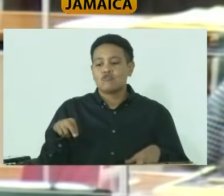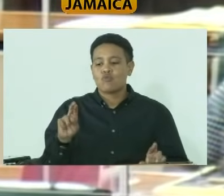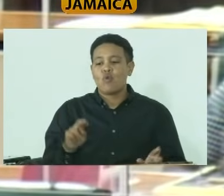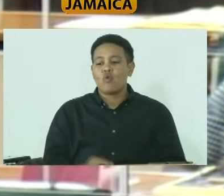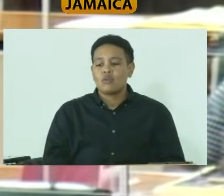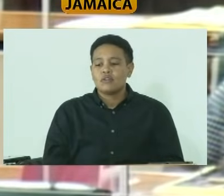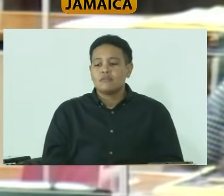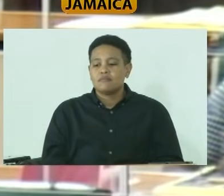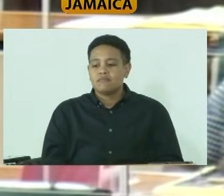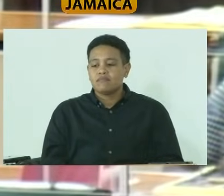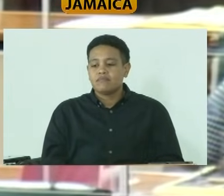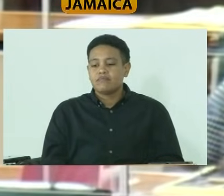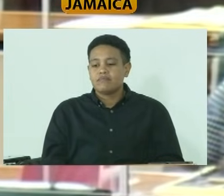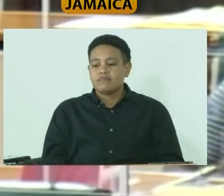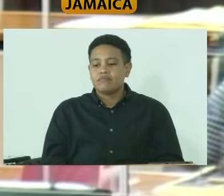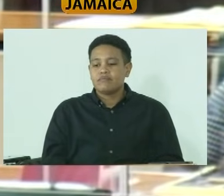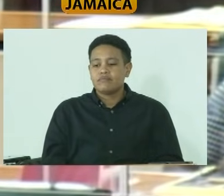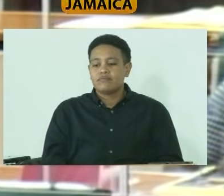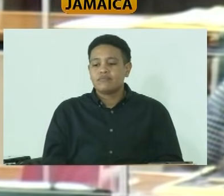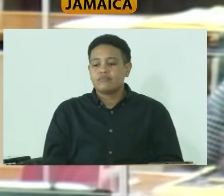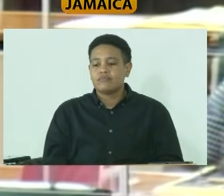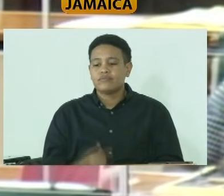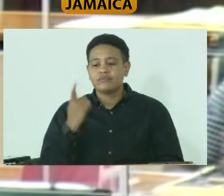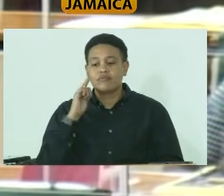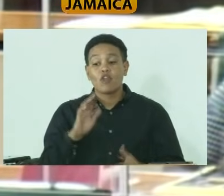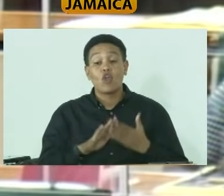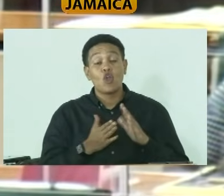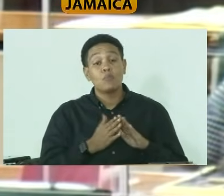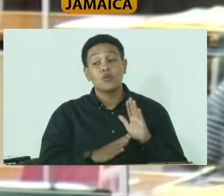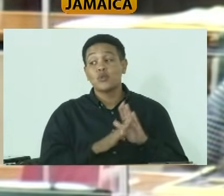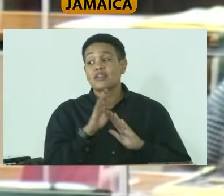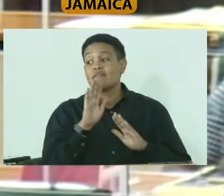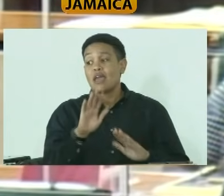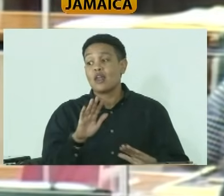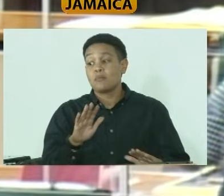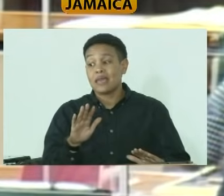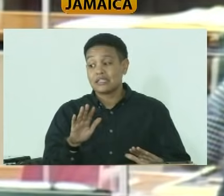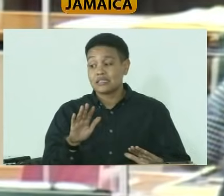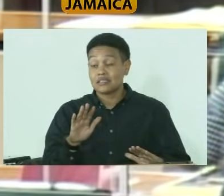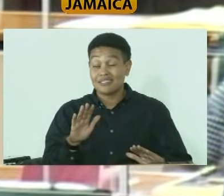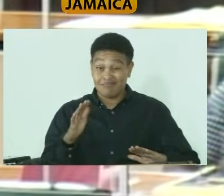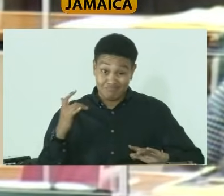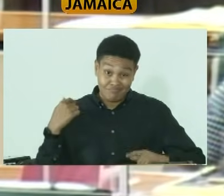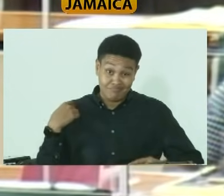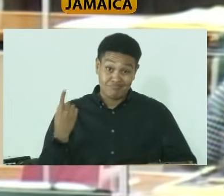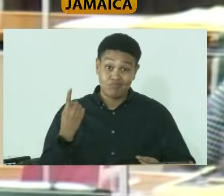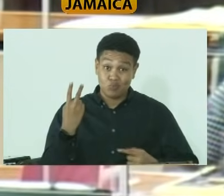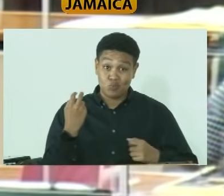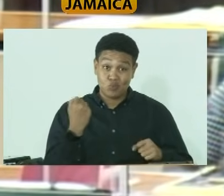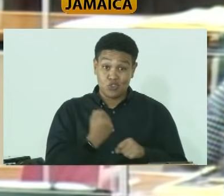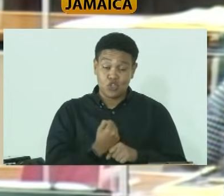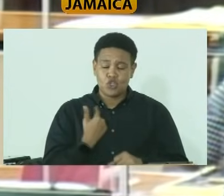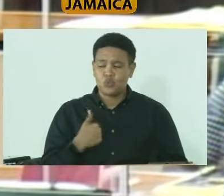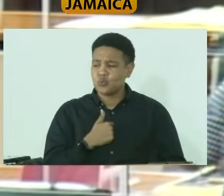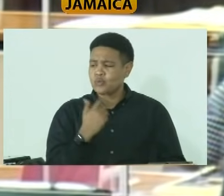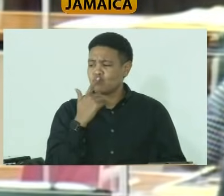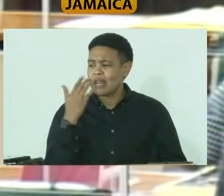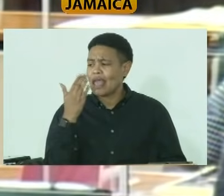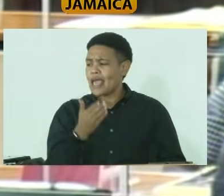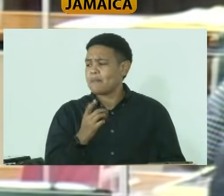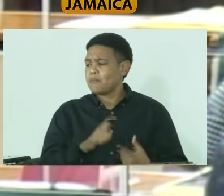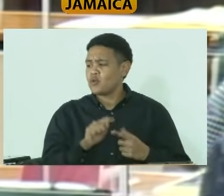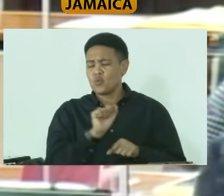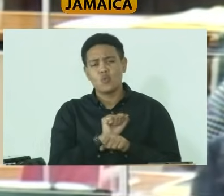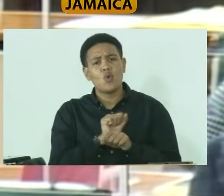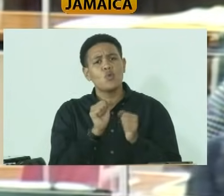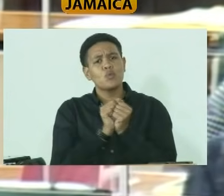roads. In terms of community development, my lady, over the past 2 years, we have helped and worked